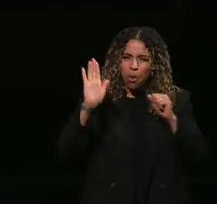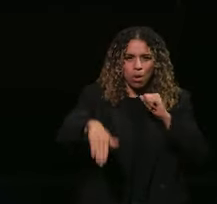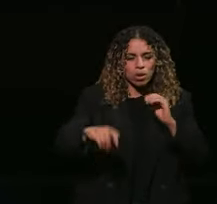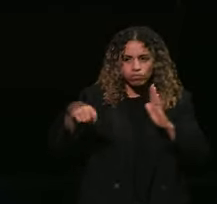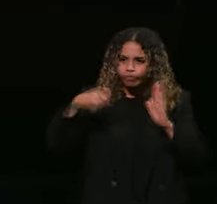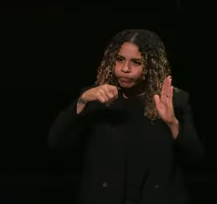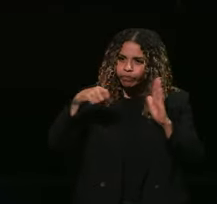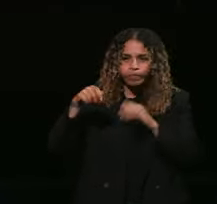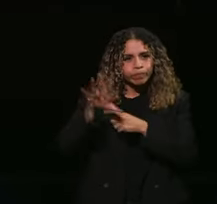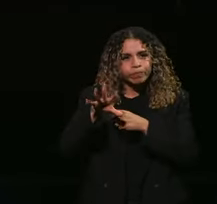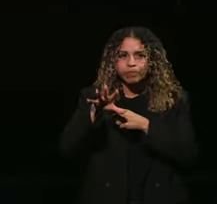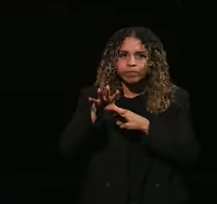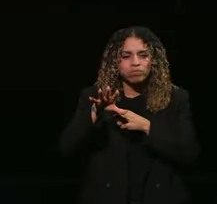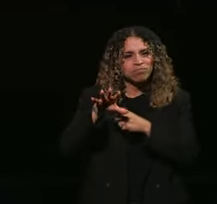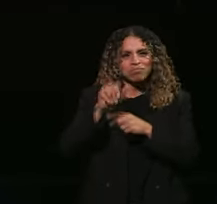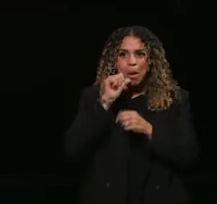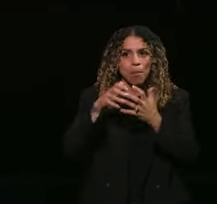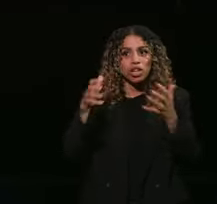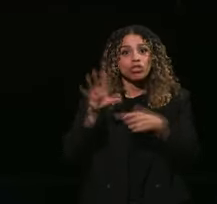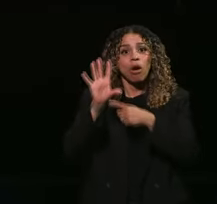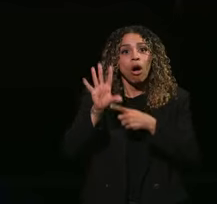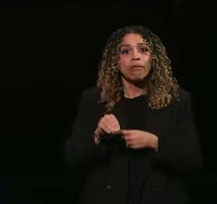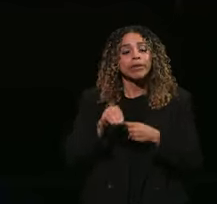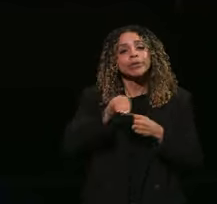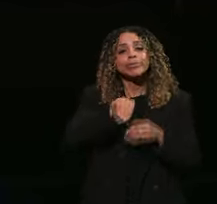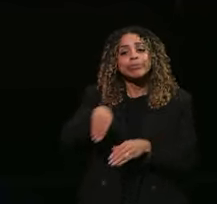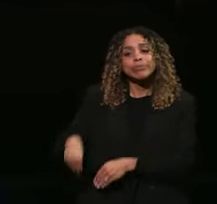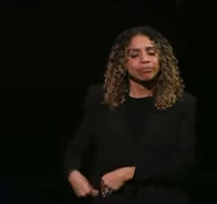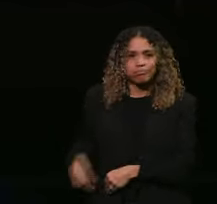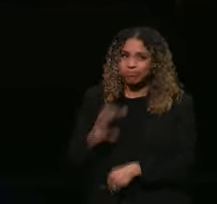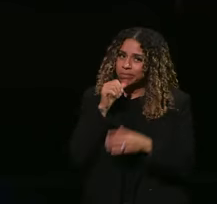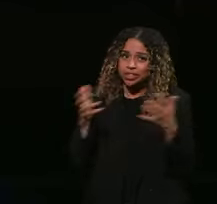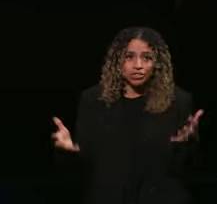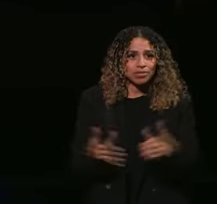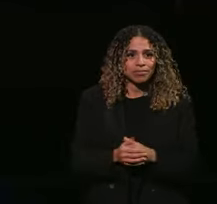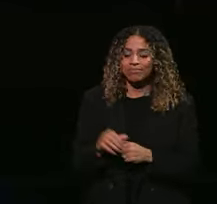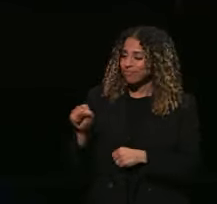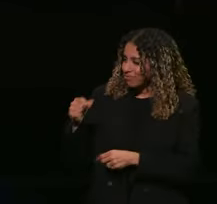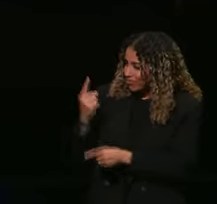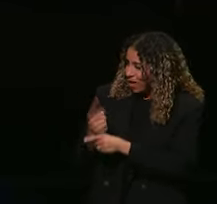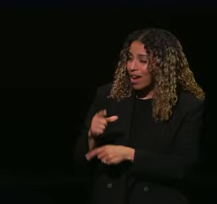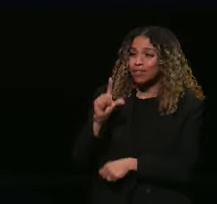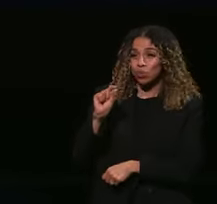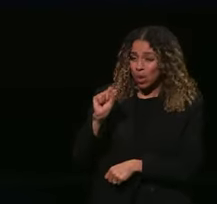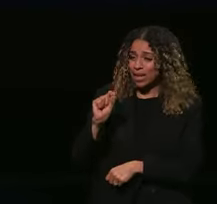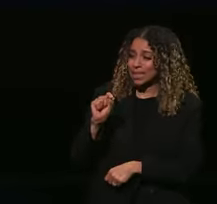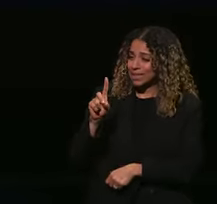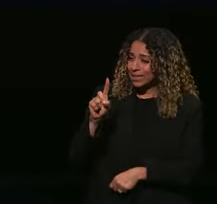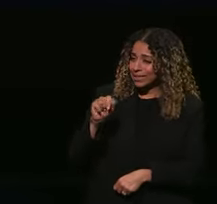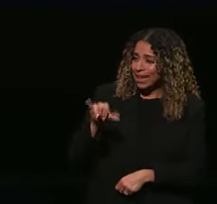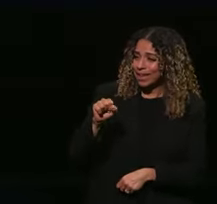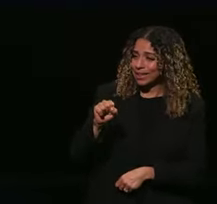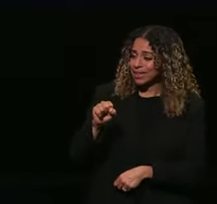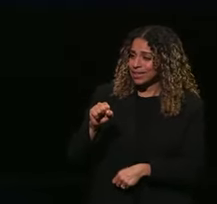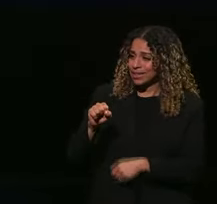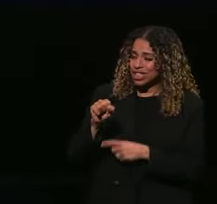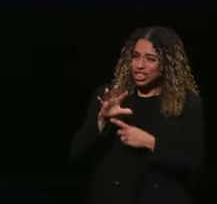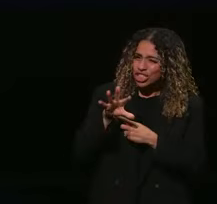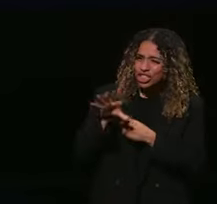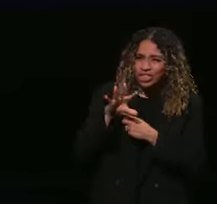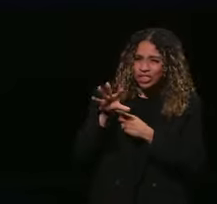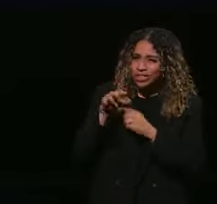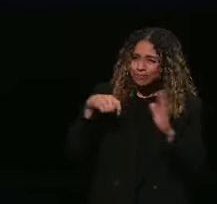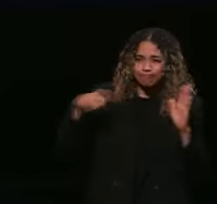to that point, you shot 30 hours of footage across those 20 days. 40 minutes of that